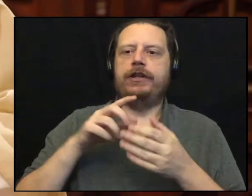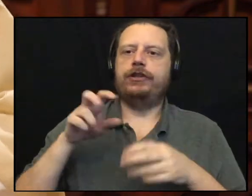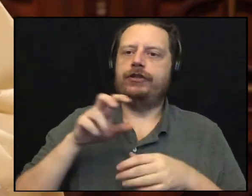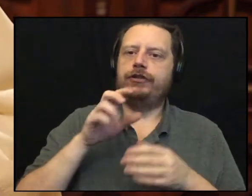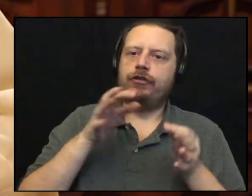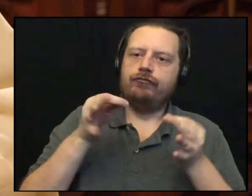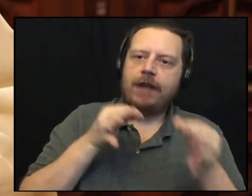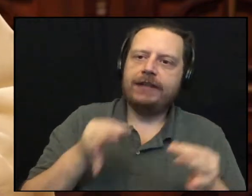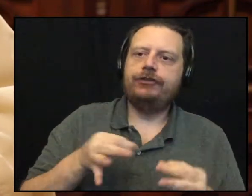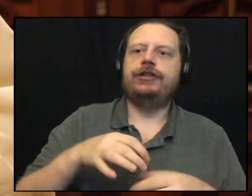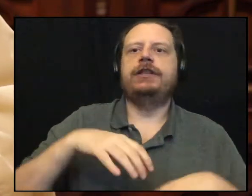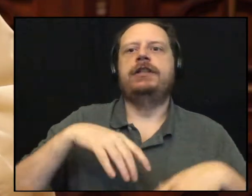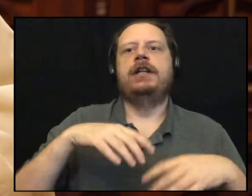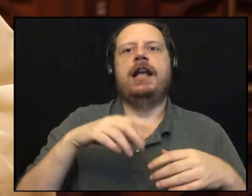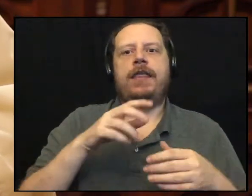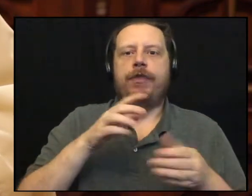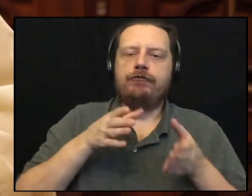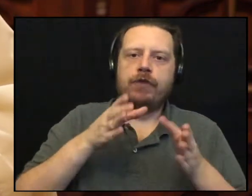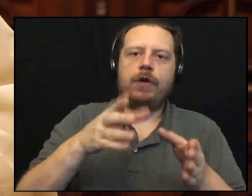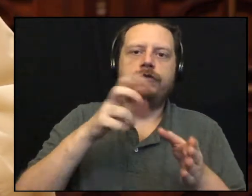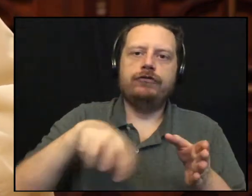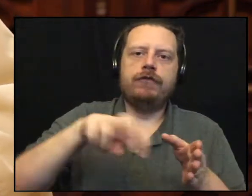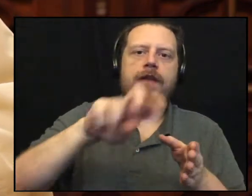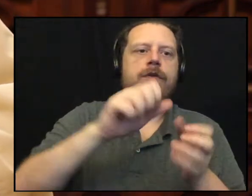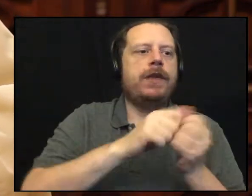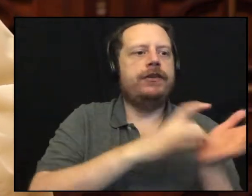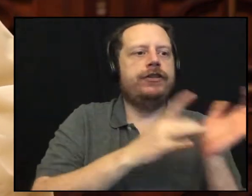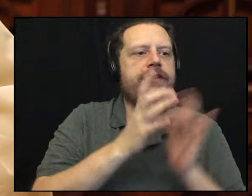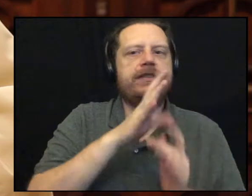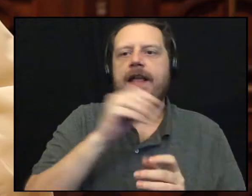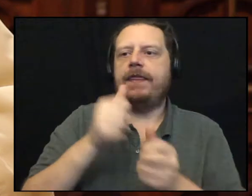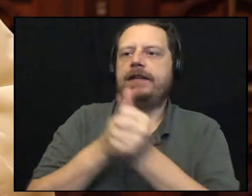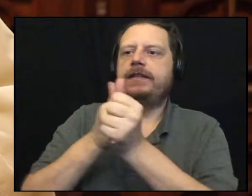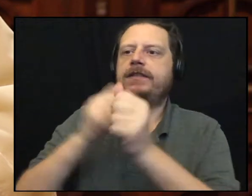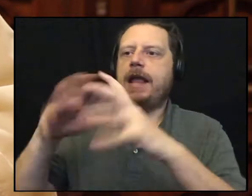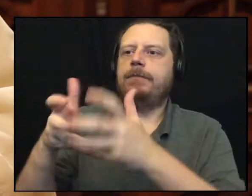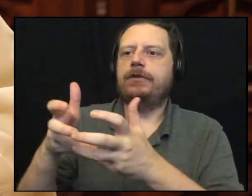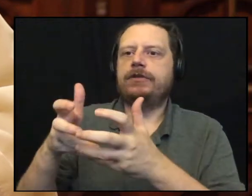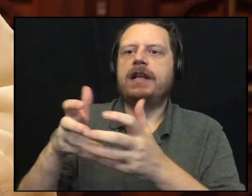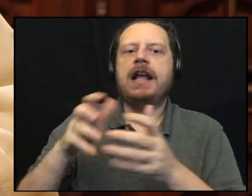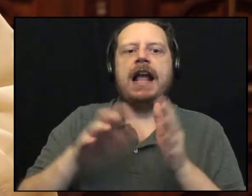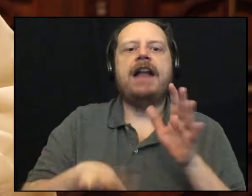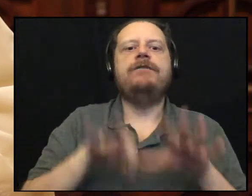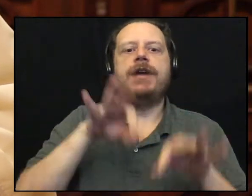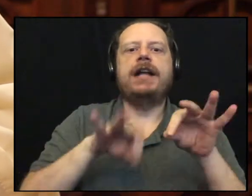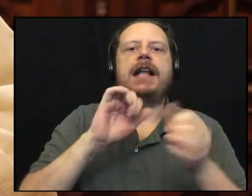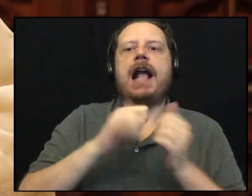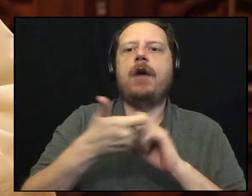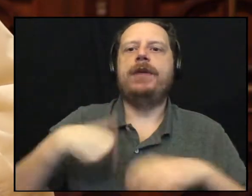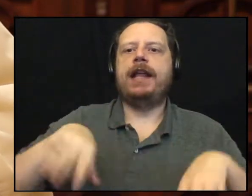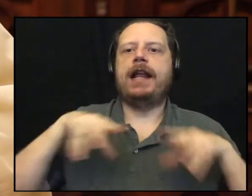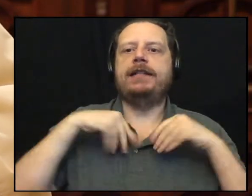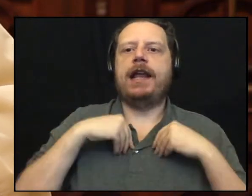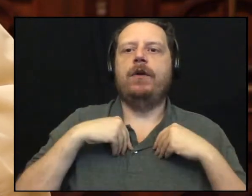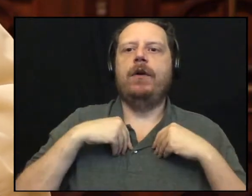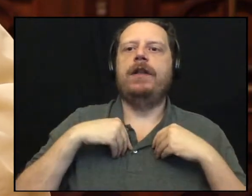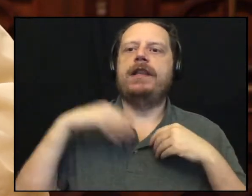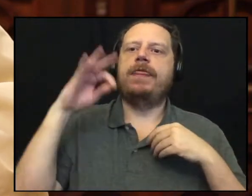Jesus, with the disciples, in discovering how we can take on the ministry and the life of